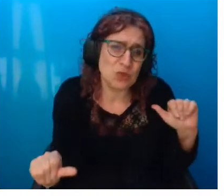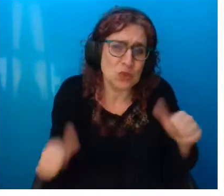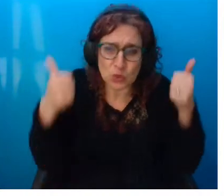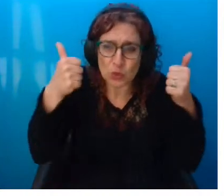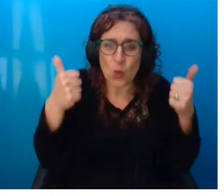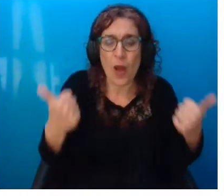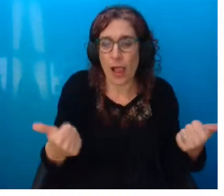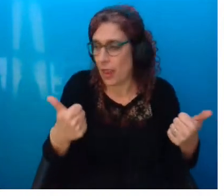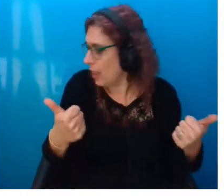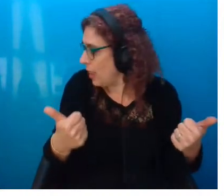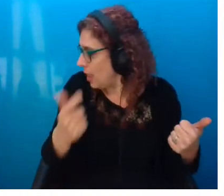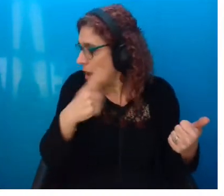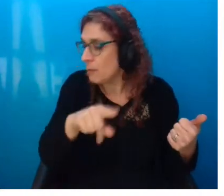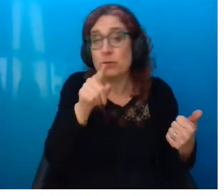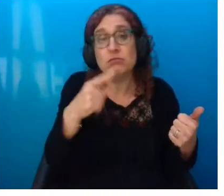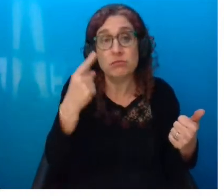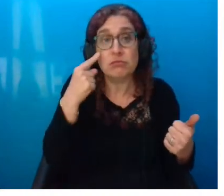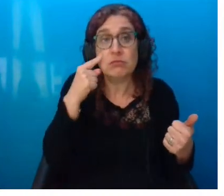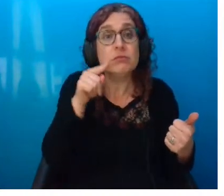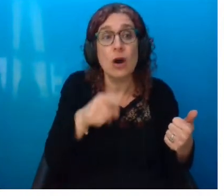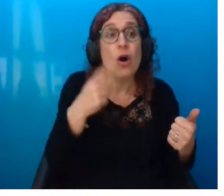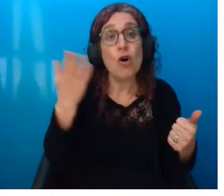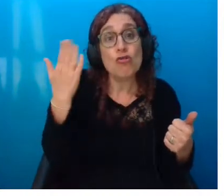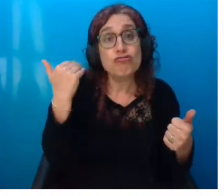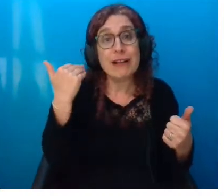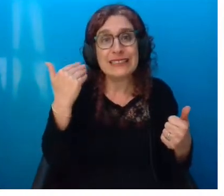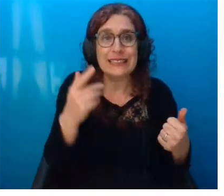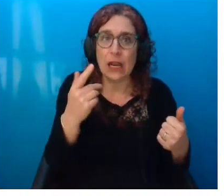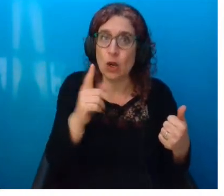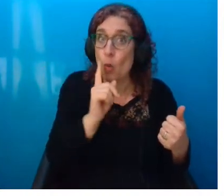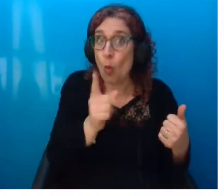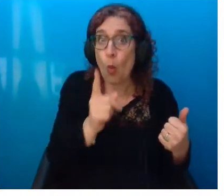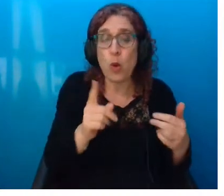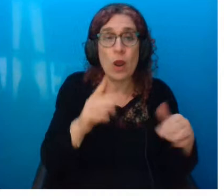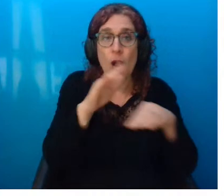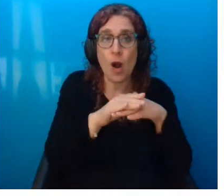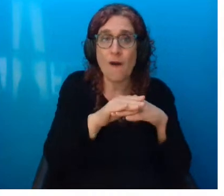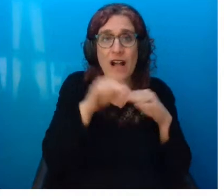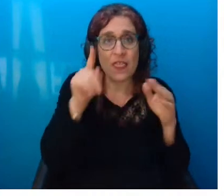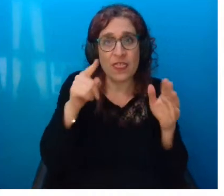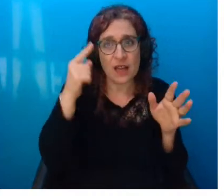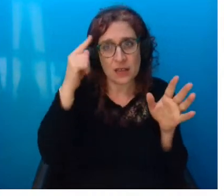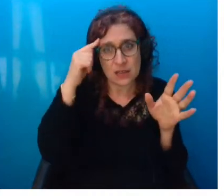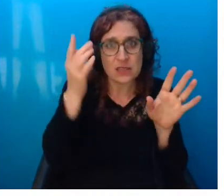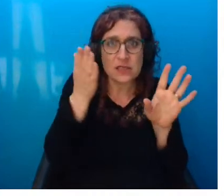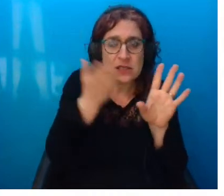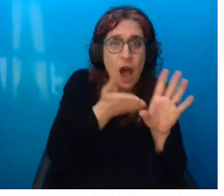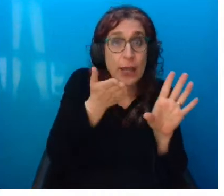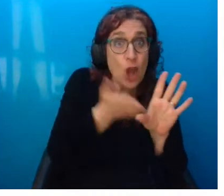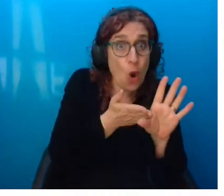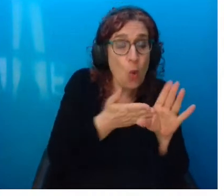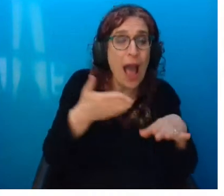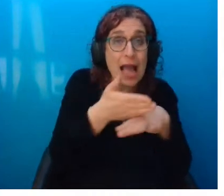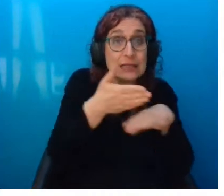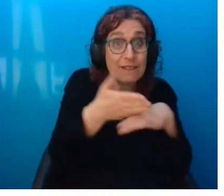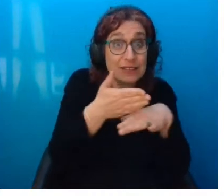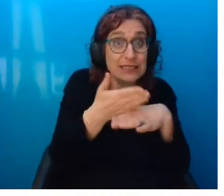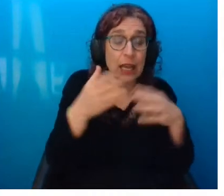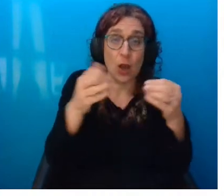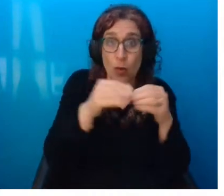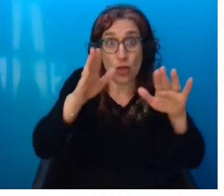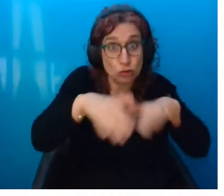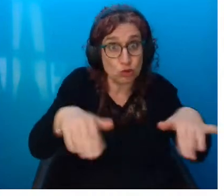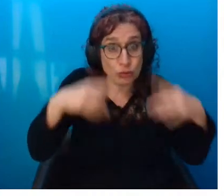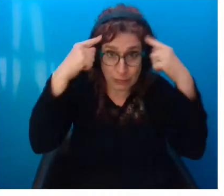is the recent warnings about the psychoactivity of montelukast, particularly on children's brains, causing